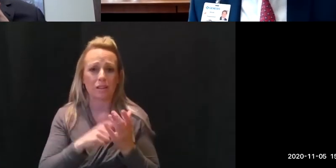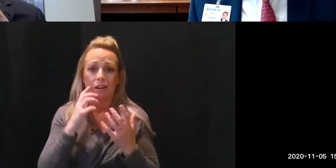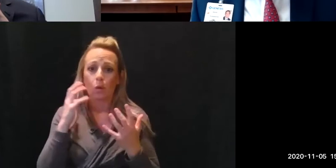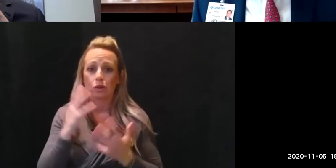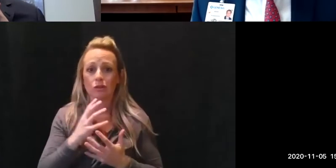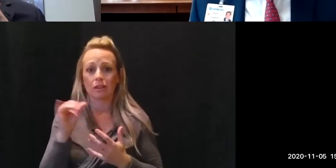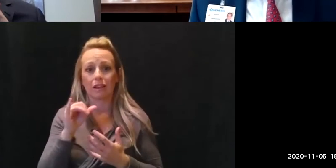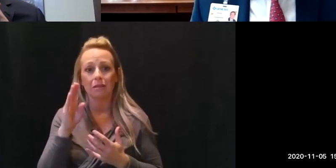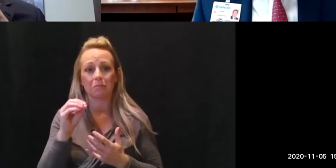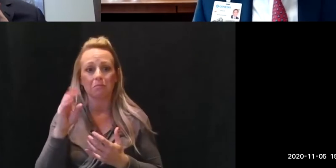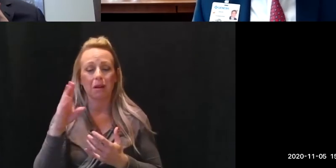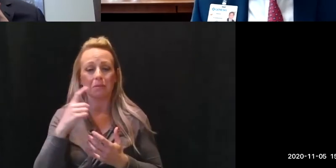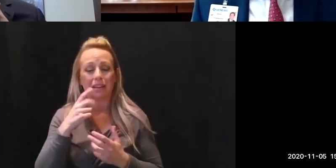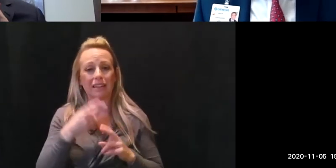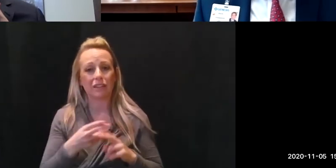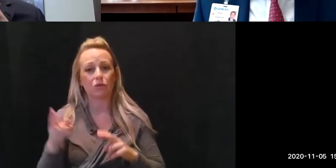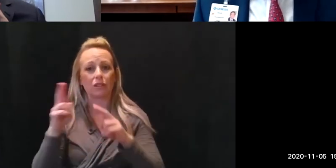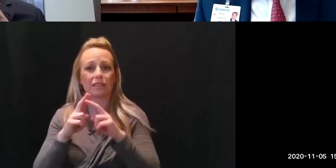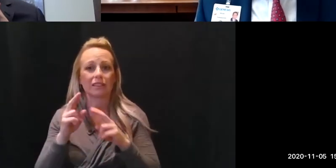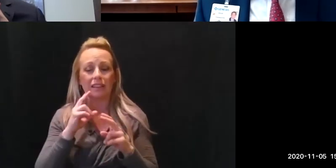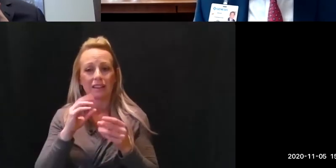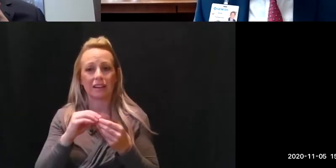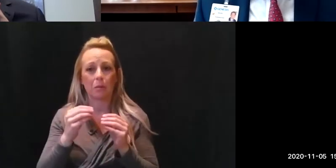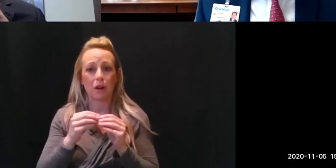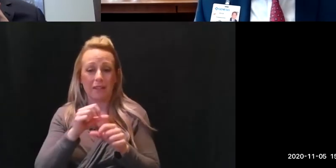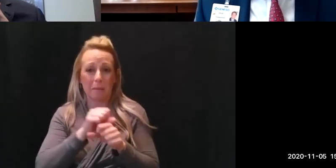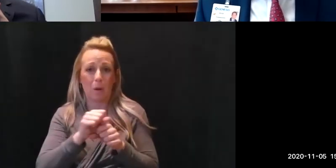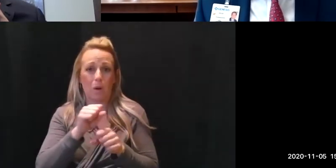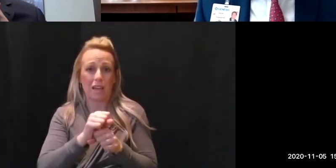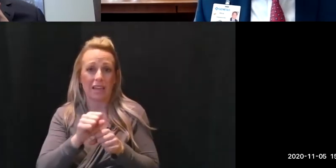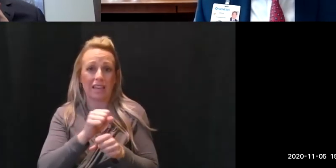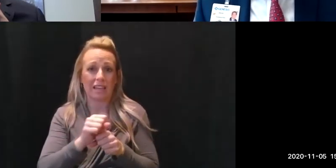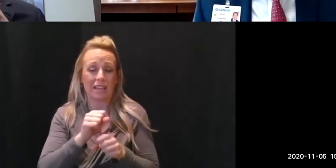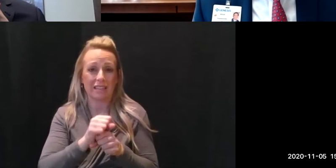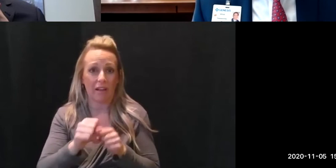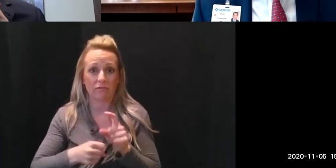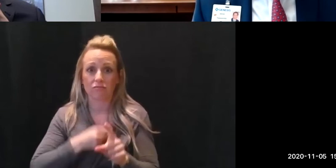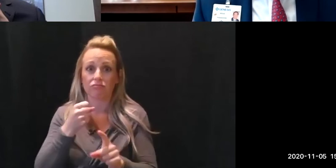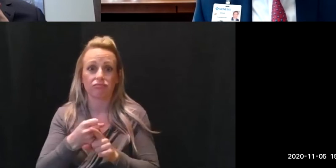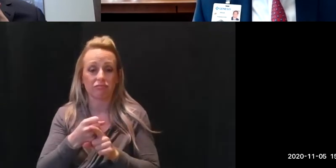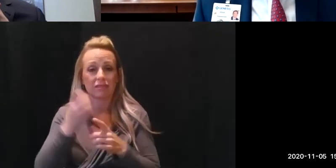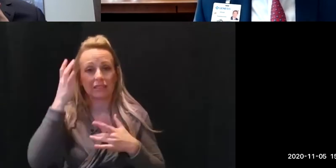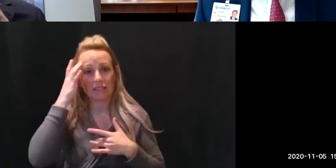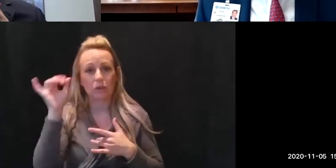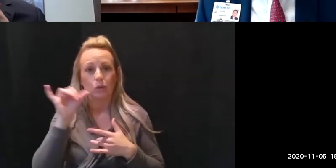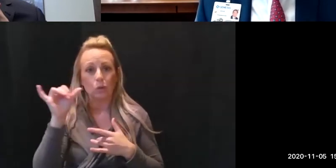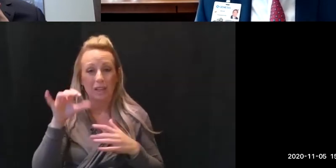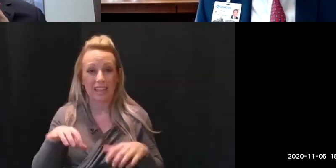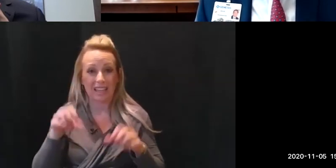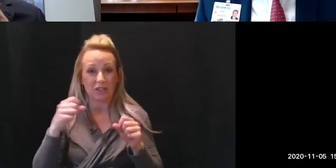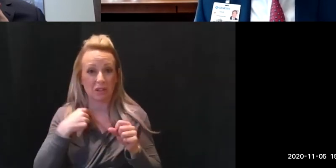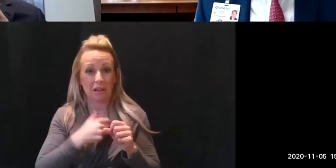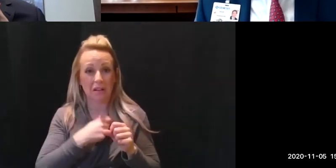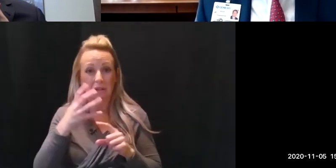Bob said, an increase in the number of employees that have come down with COVID-19. It took us 4 months to hit